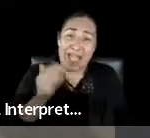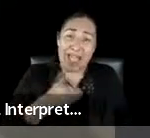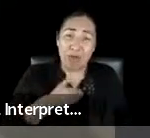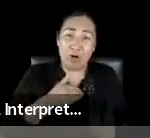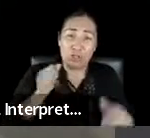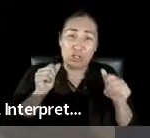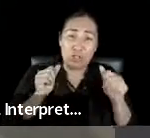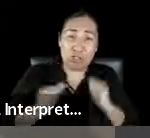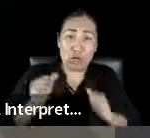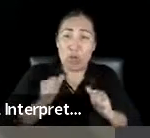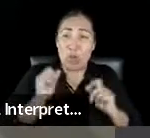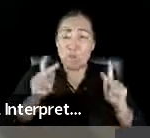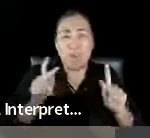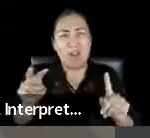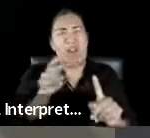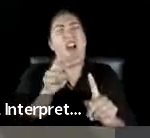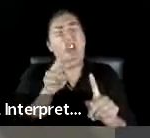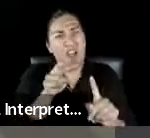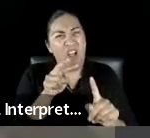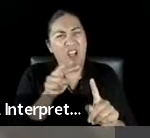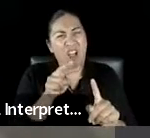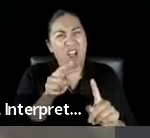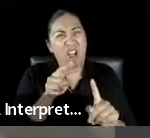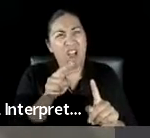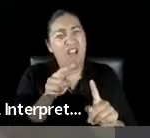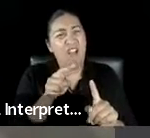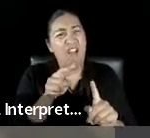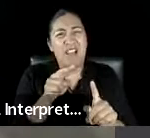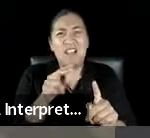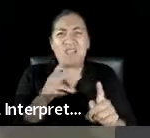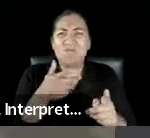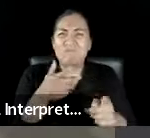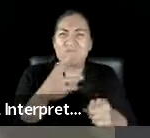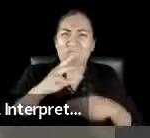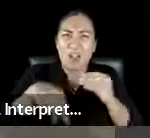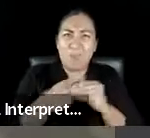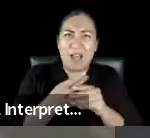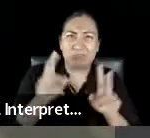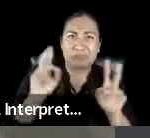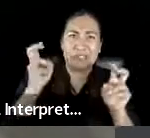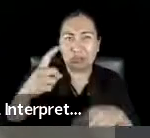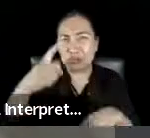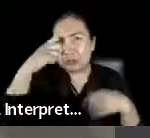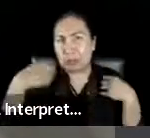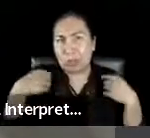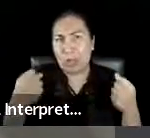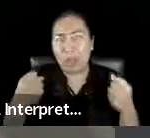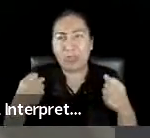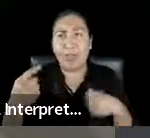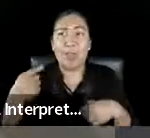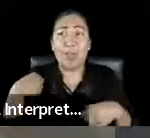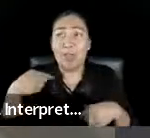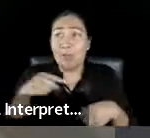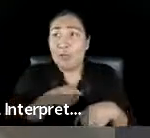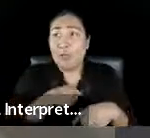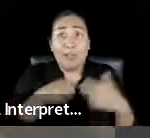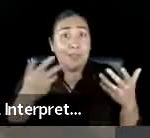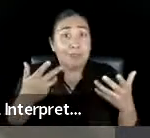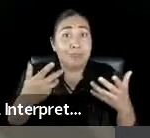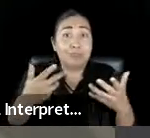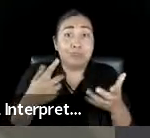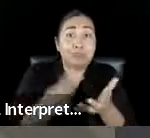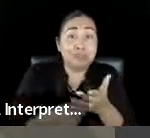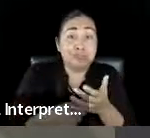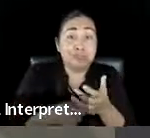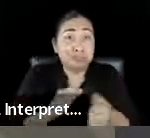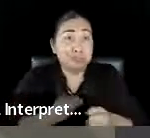know deals with like issues surrounding mental health, and that we sort of tackle these real life struggles